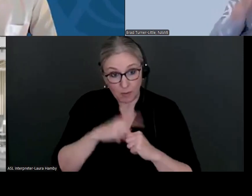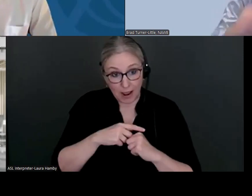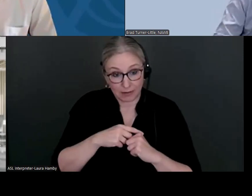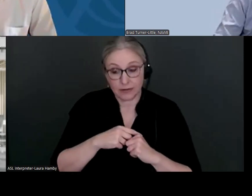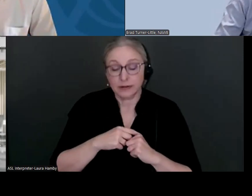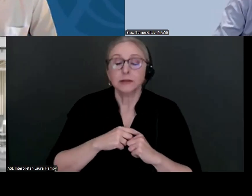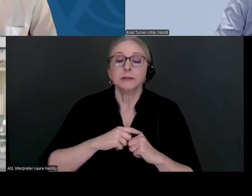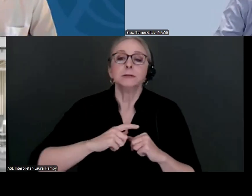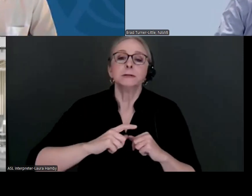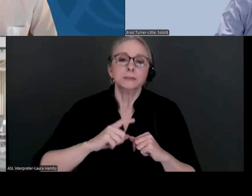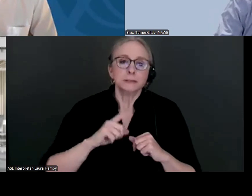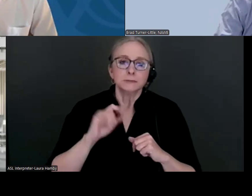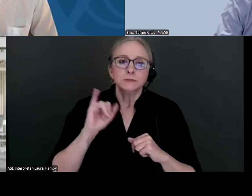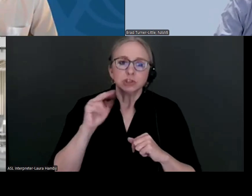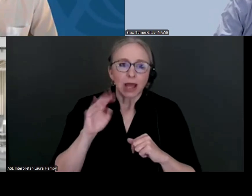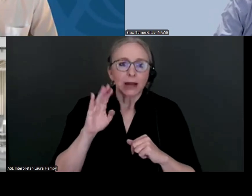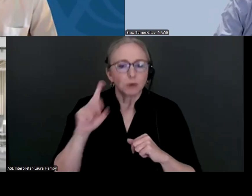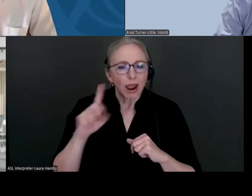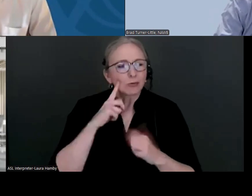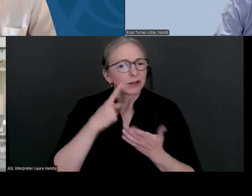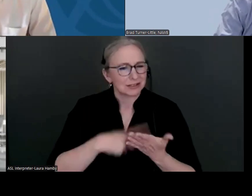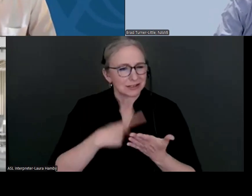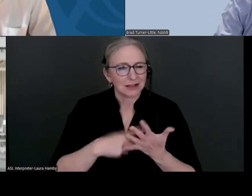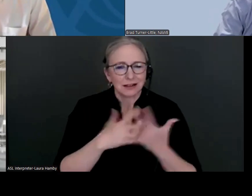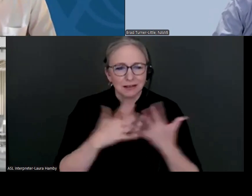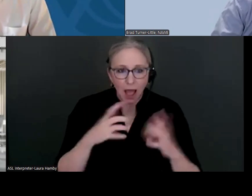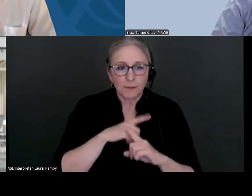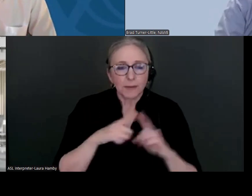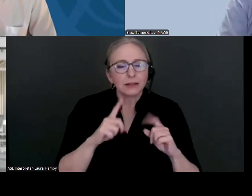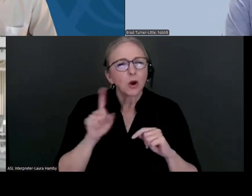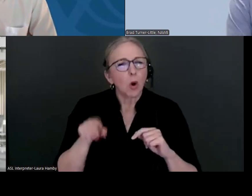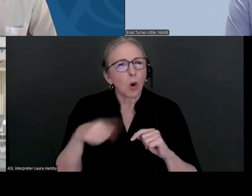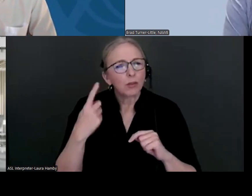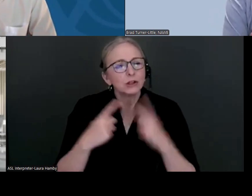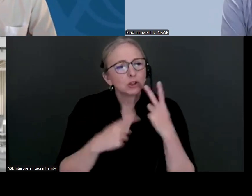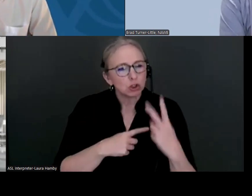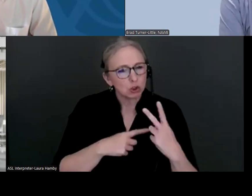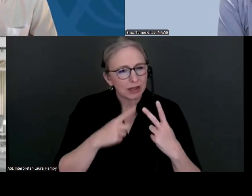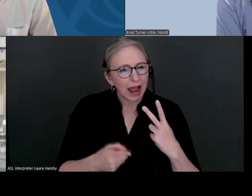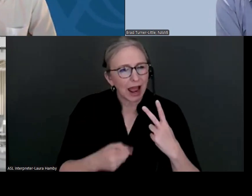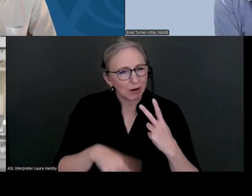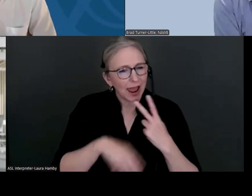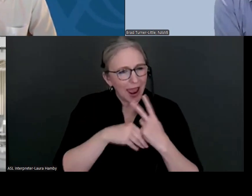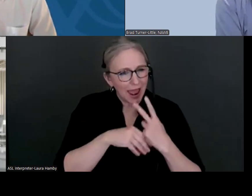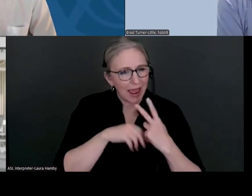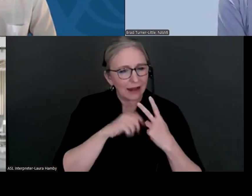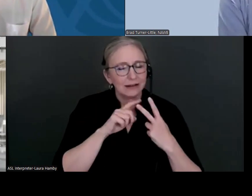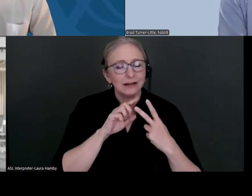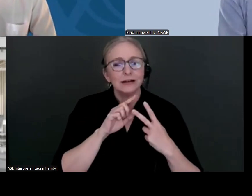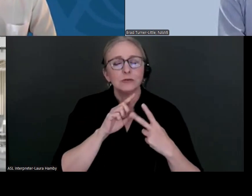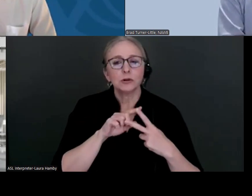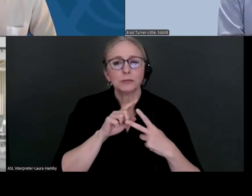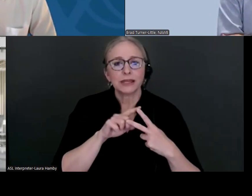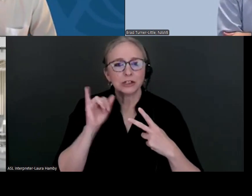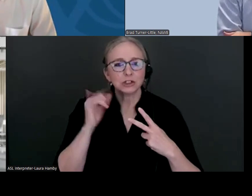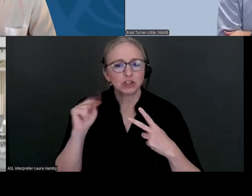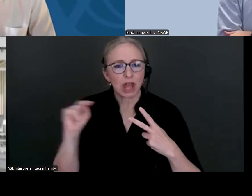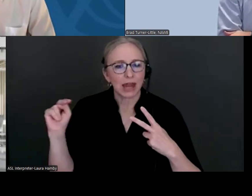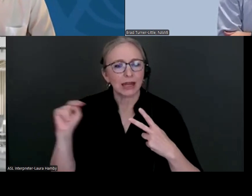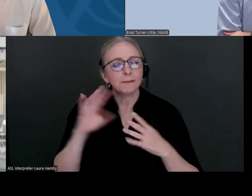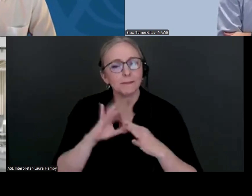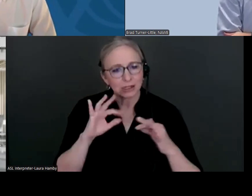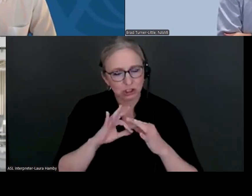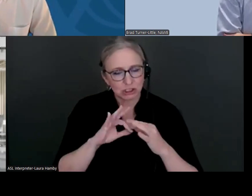mean, I think Jen and Brad covered a lot of ground. The only two items I'd layer on top of that would be, I think Jen mentioned at the top